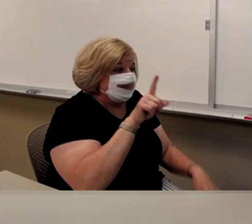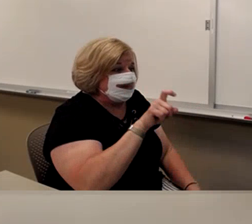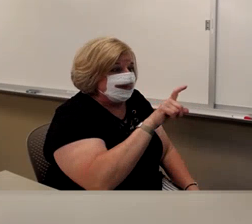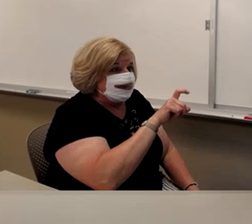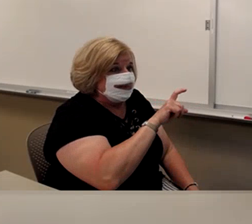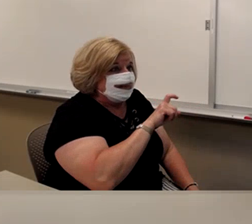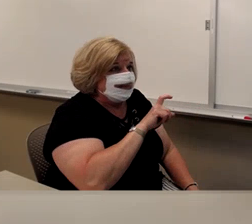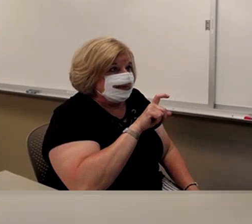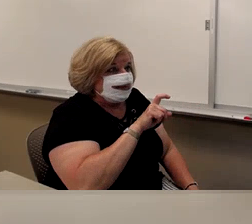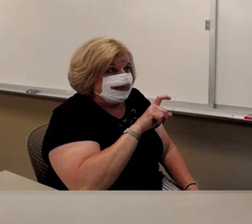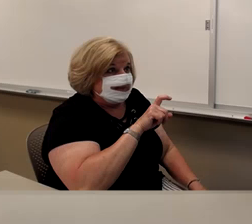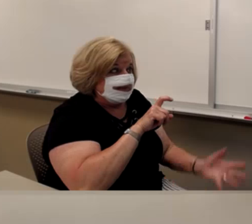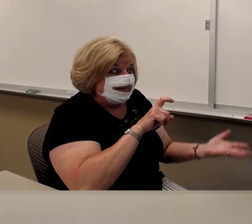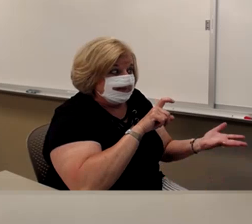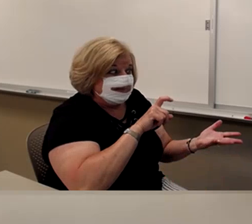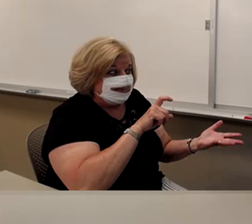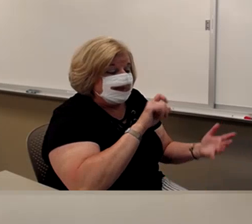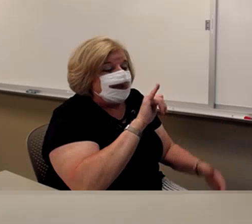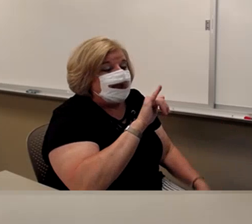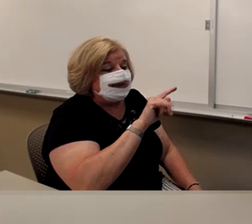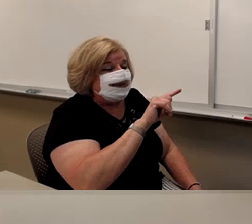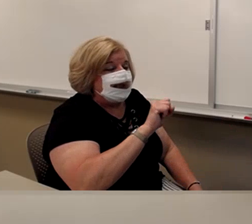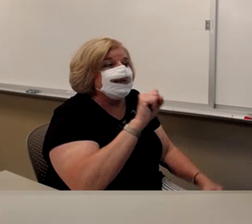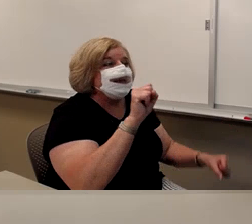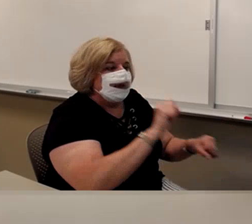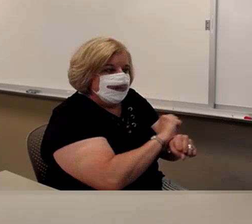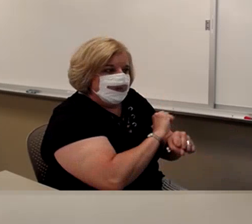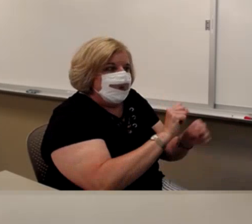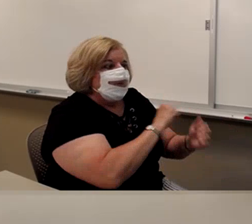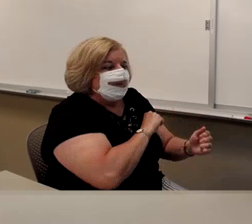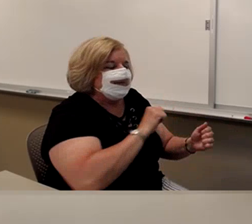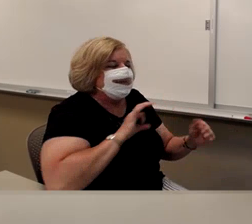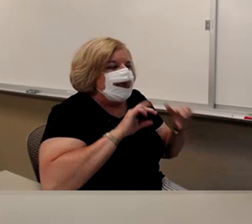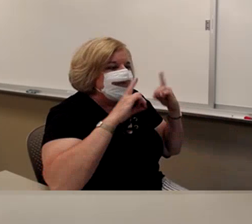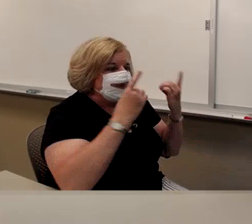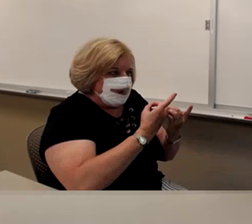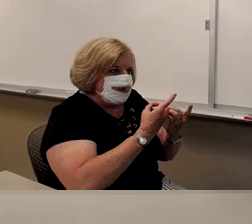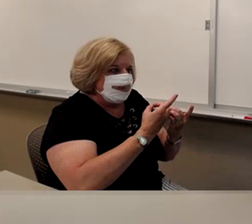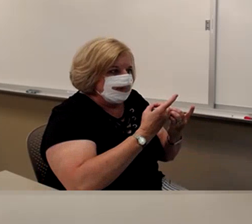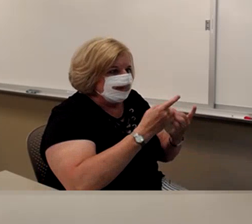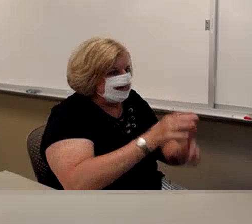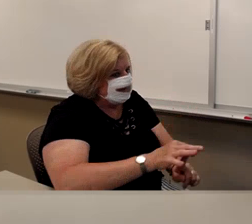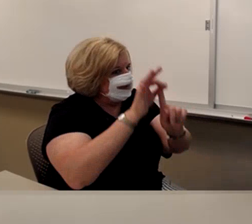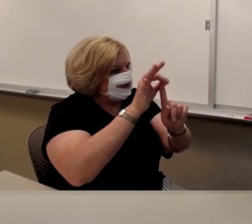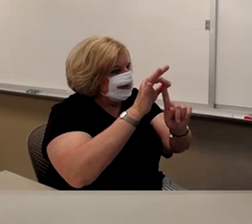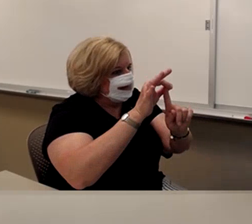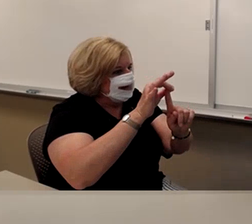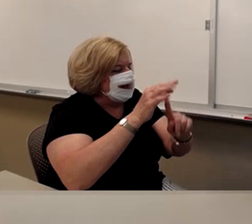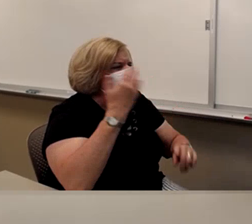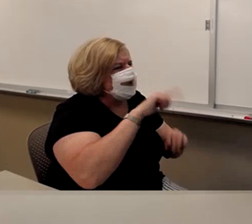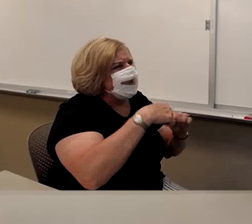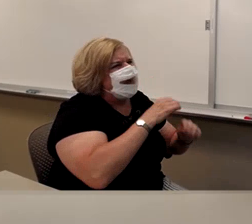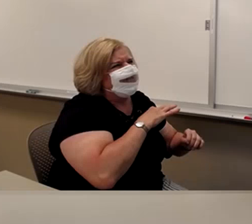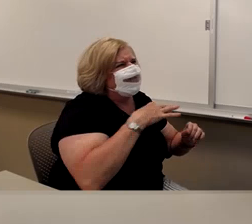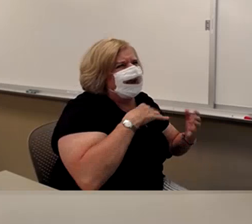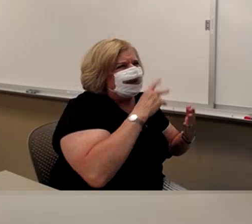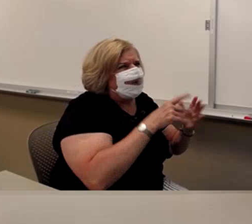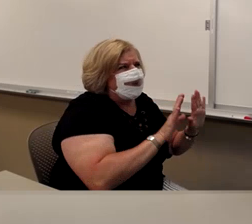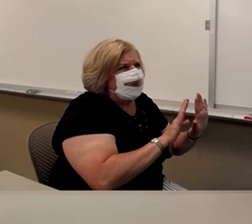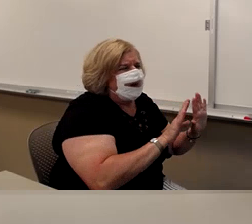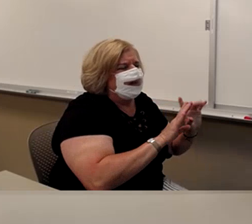So I know ITS has been working with staff departments in particular. I don't know as much with faculty programs,